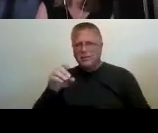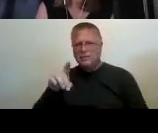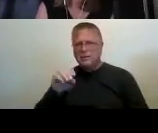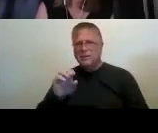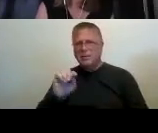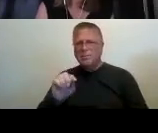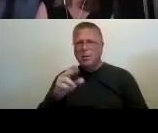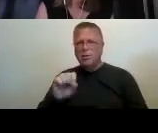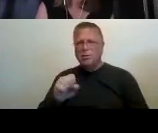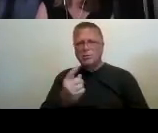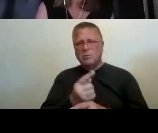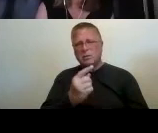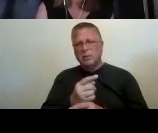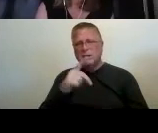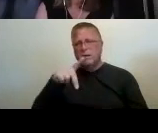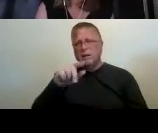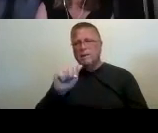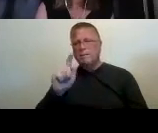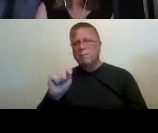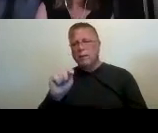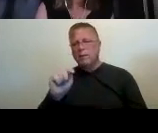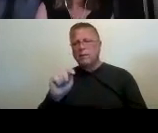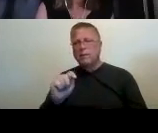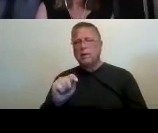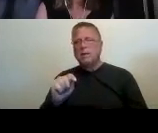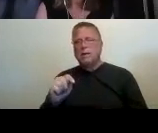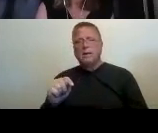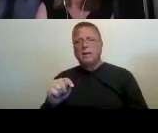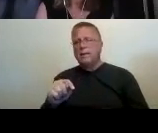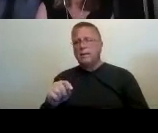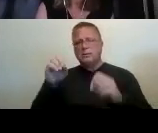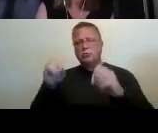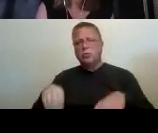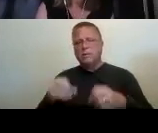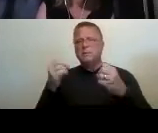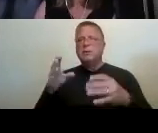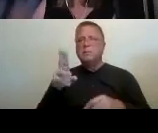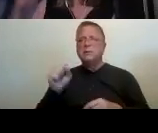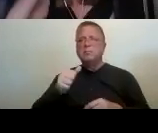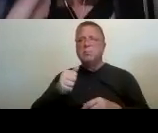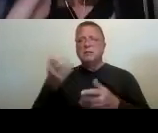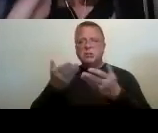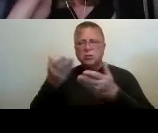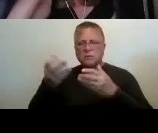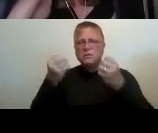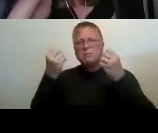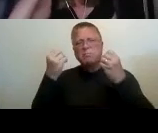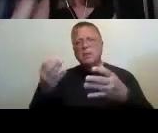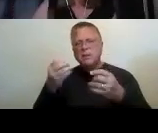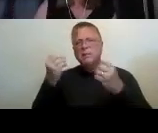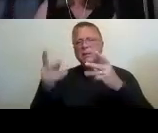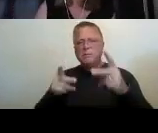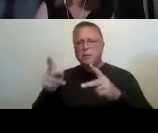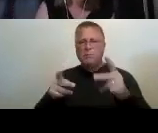potholes correctly. Port Authority has dropped so much bus service for so many people that this